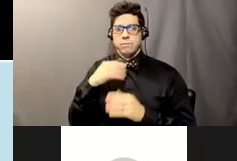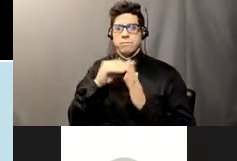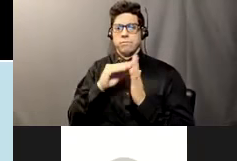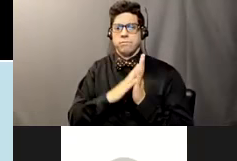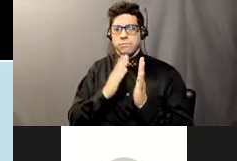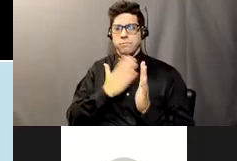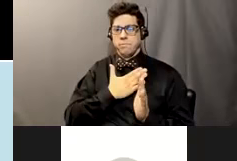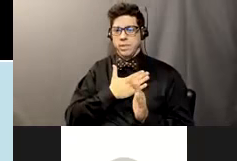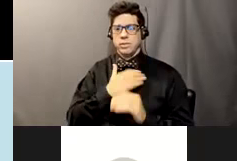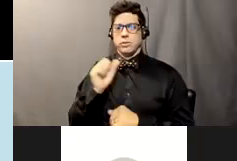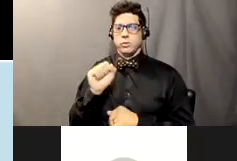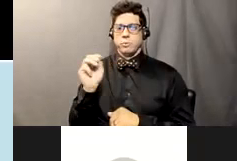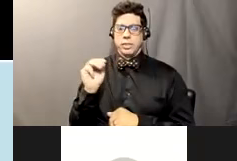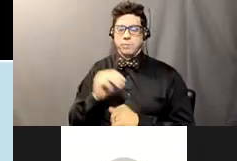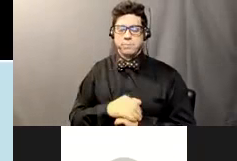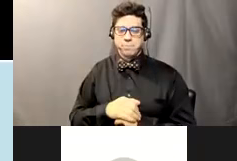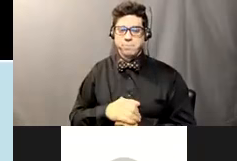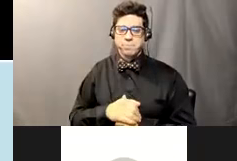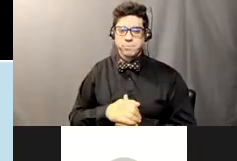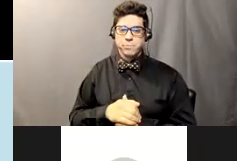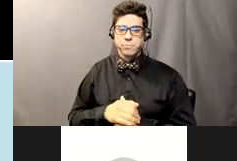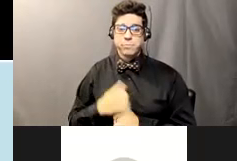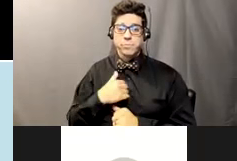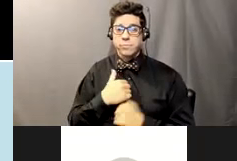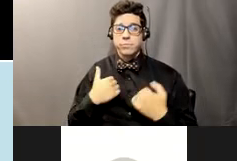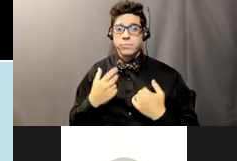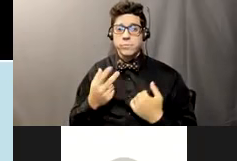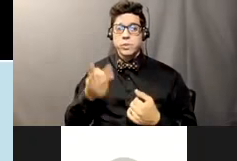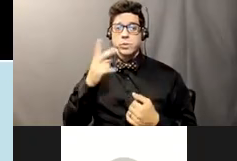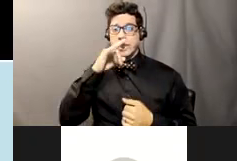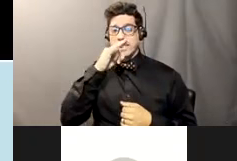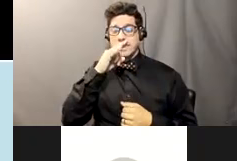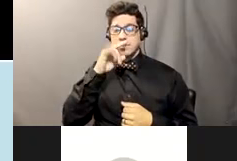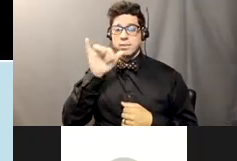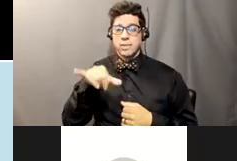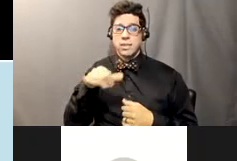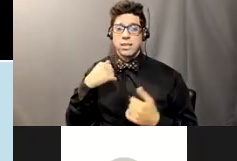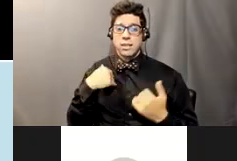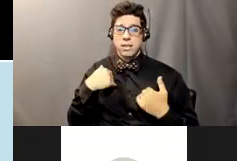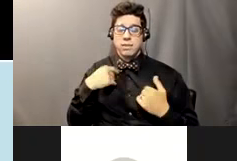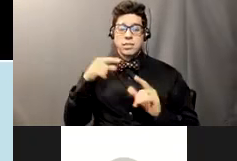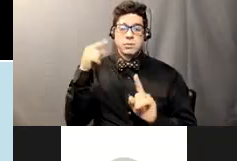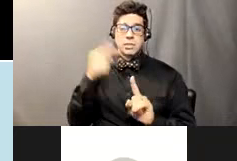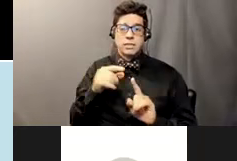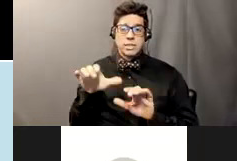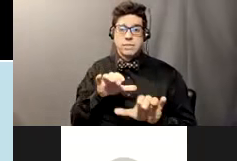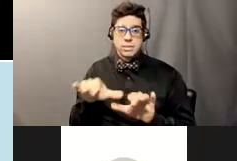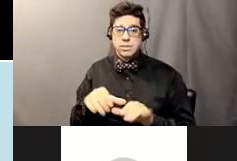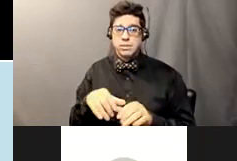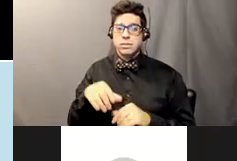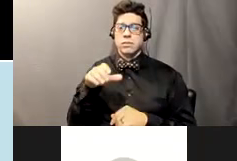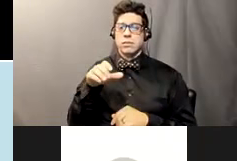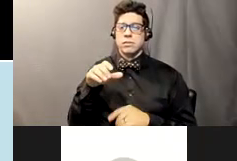accounts, but we had things. We had our toolkit that included lots of activities, crossword,